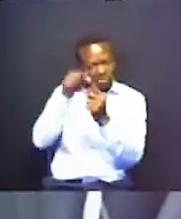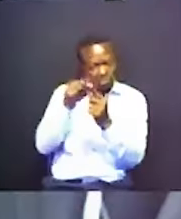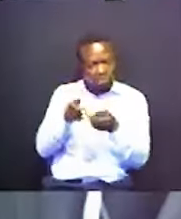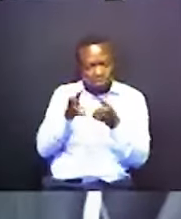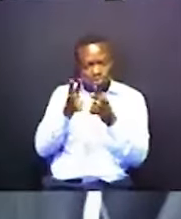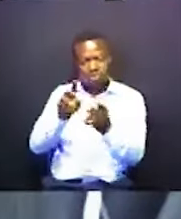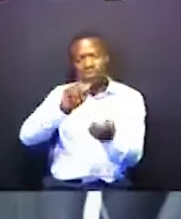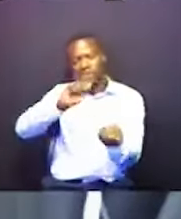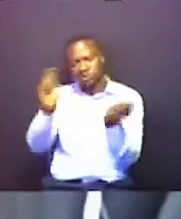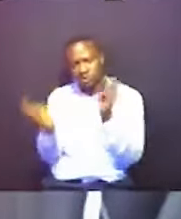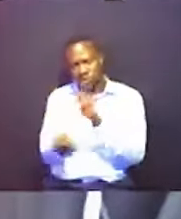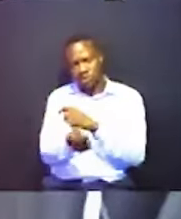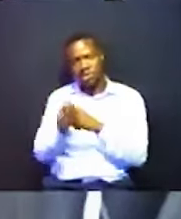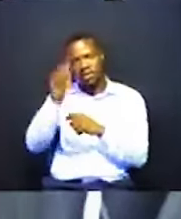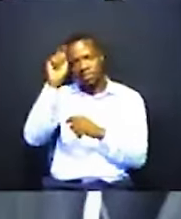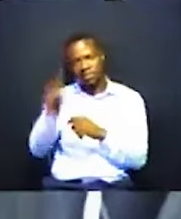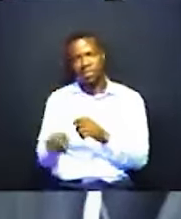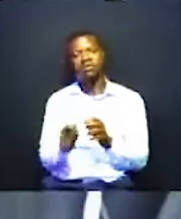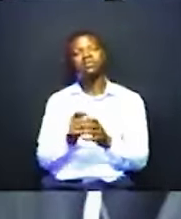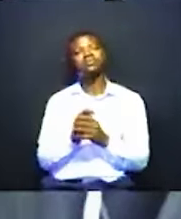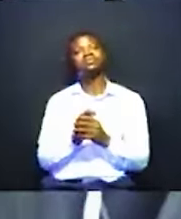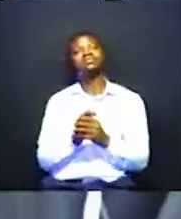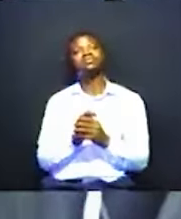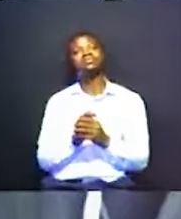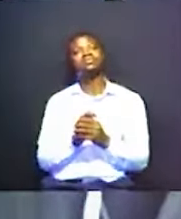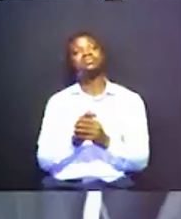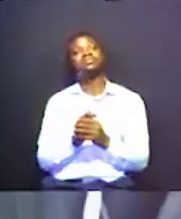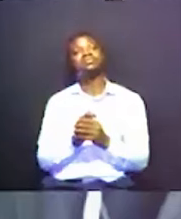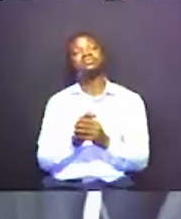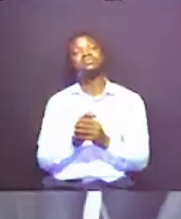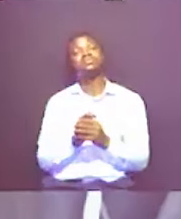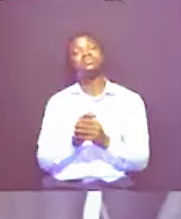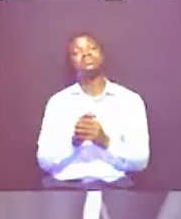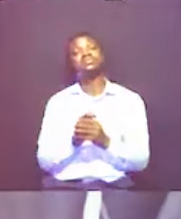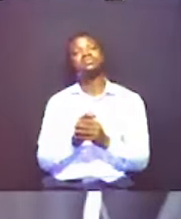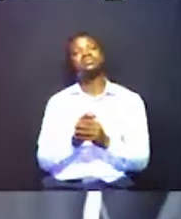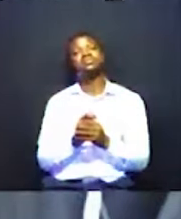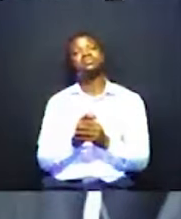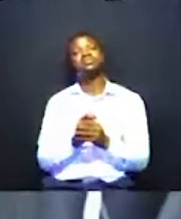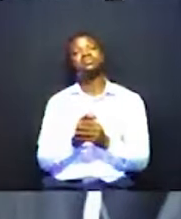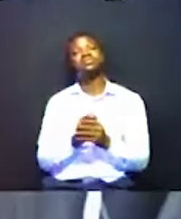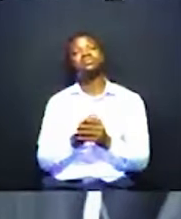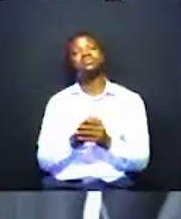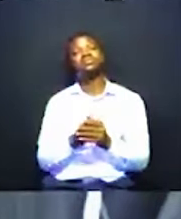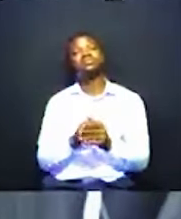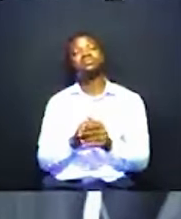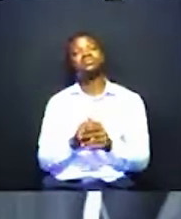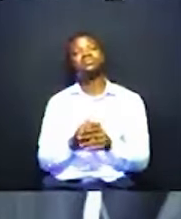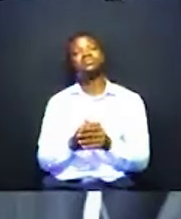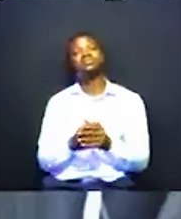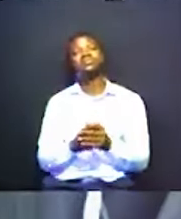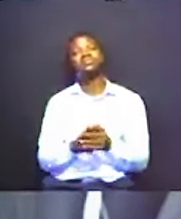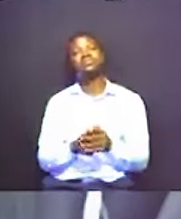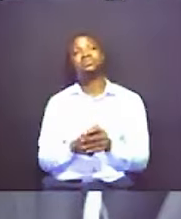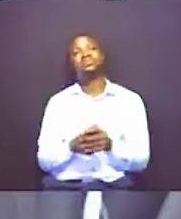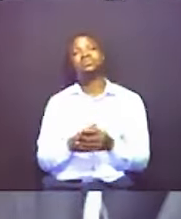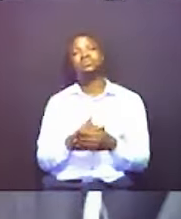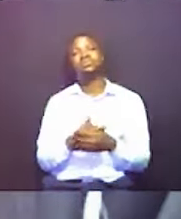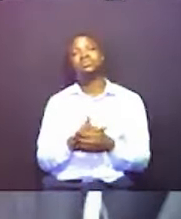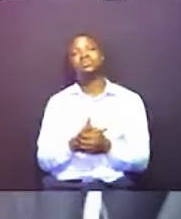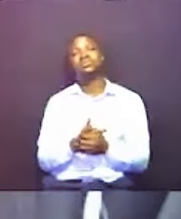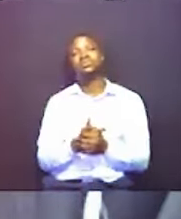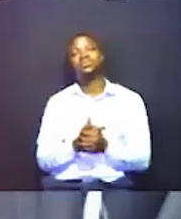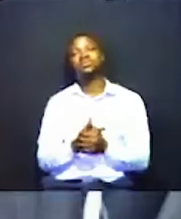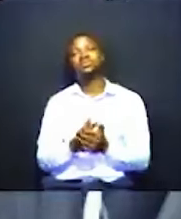are changed. O se adwensa kire ene se nipa no osesa nadwene na owie a enum no nea ohu no